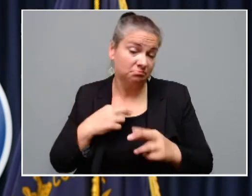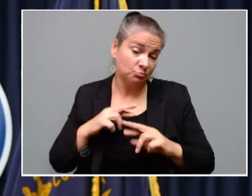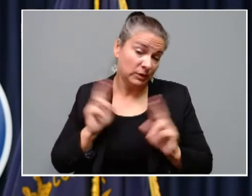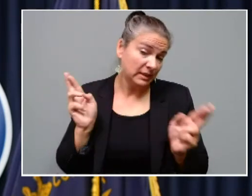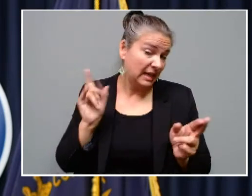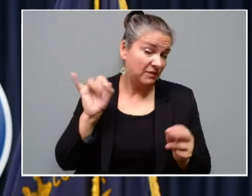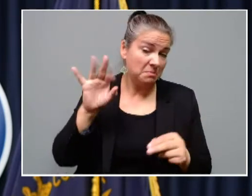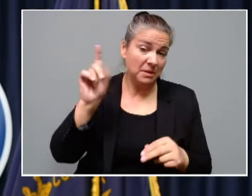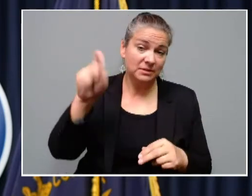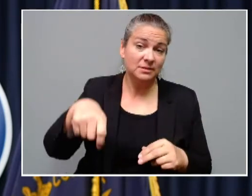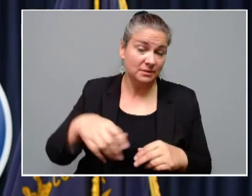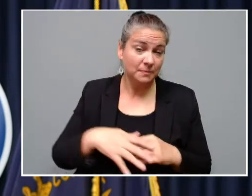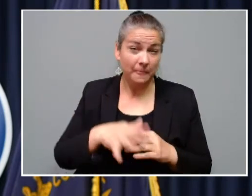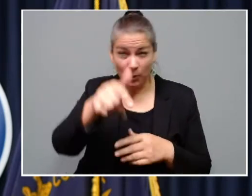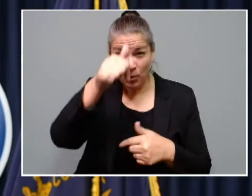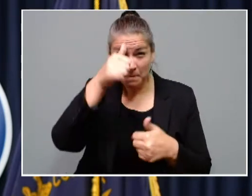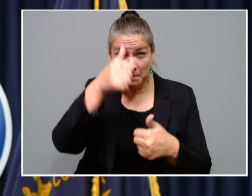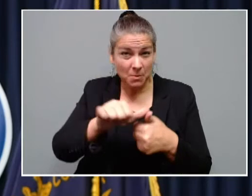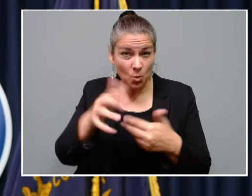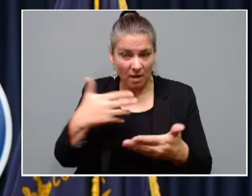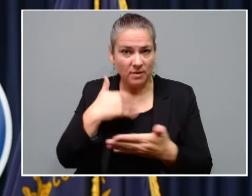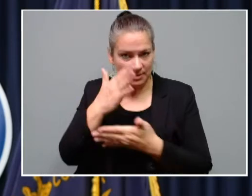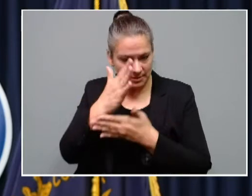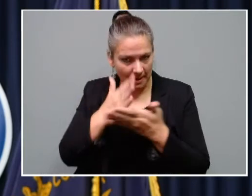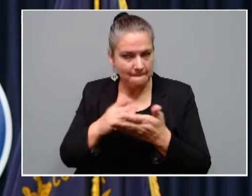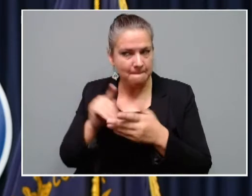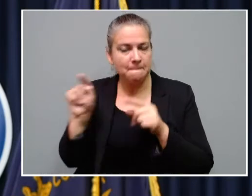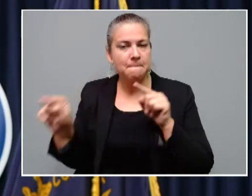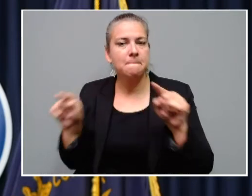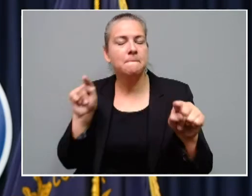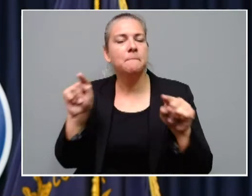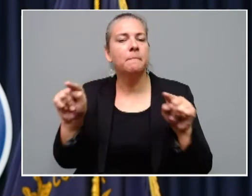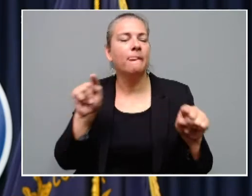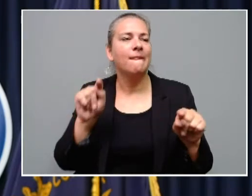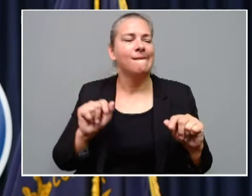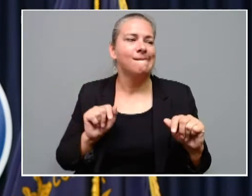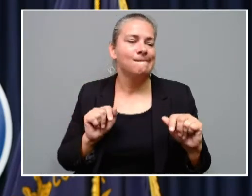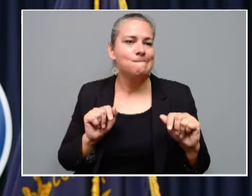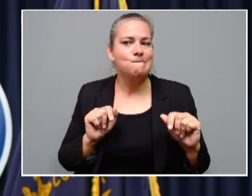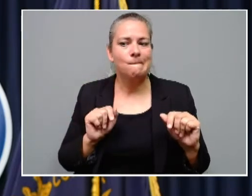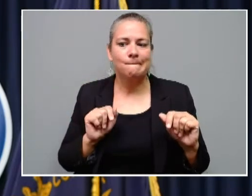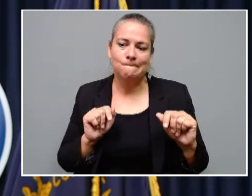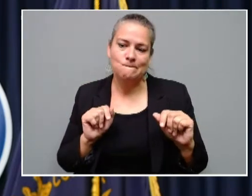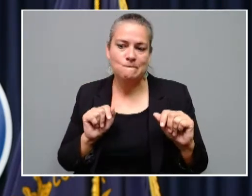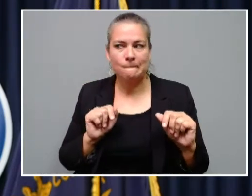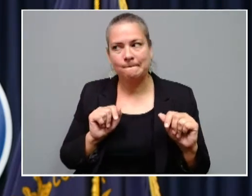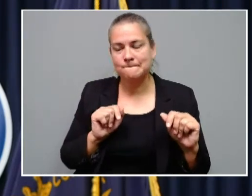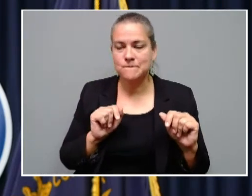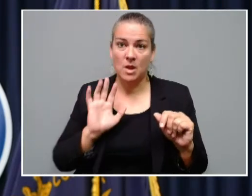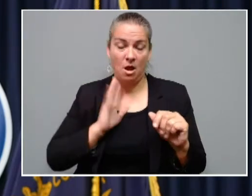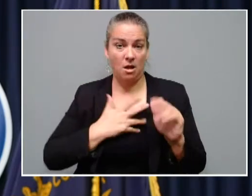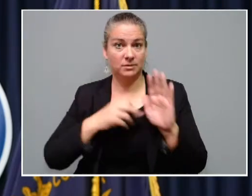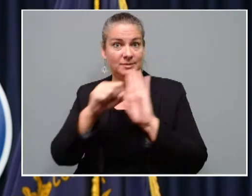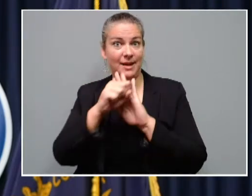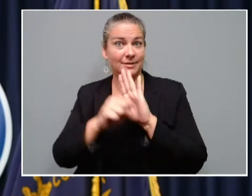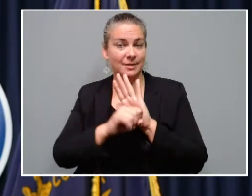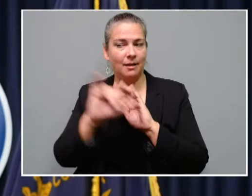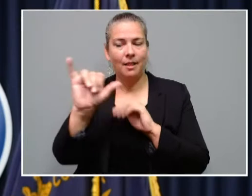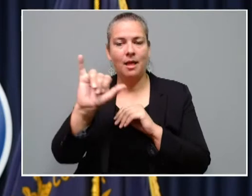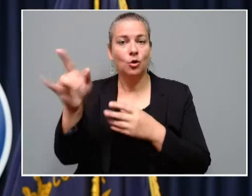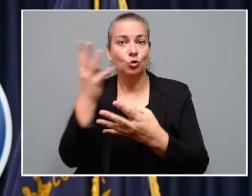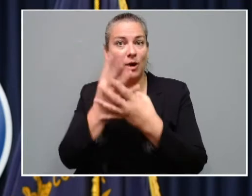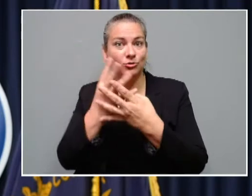direction. Remember, there are already some areas in our state apparatus, like corrections